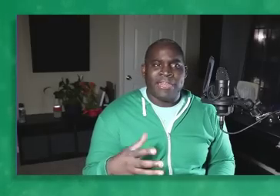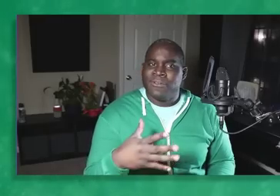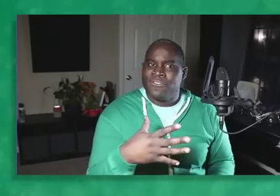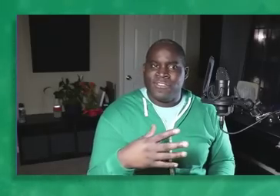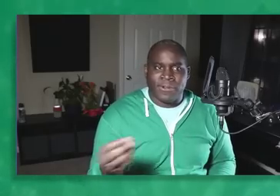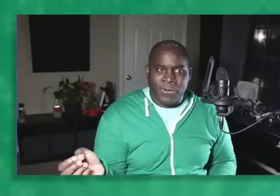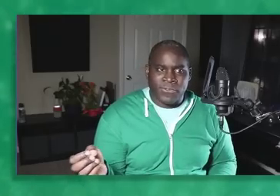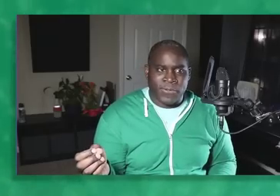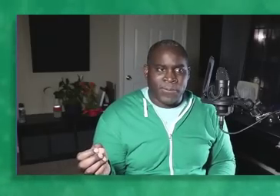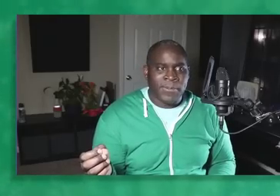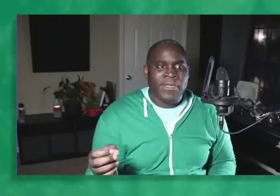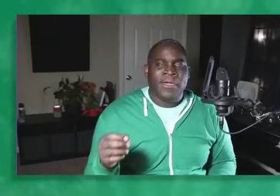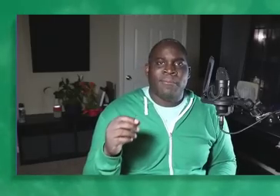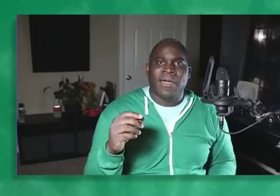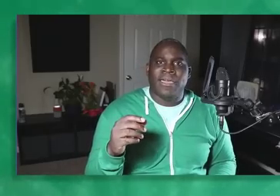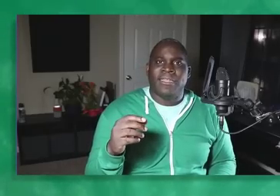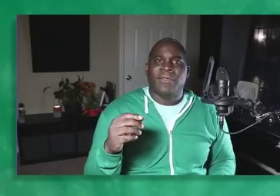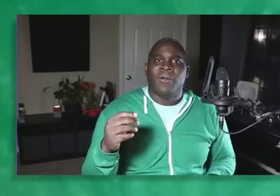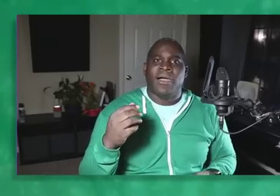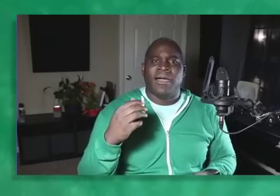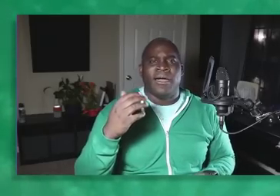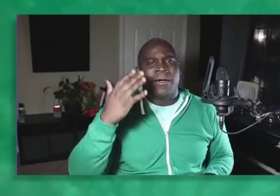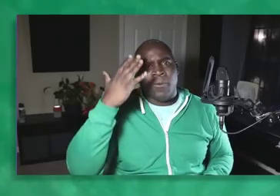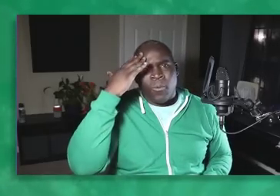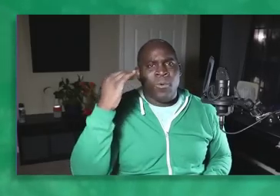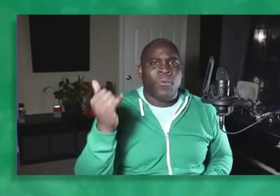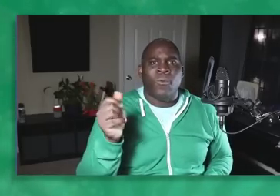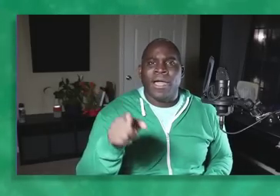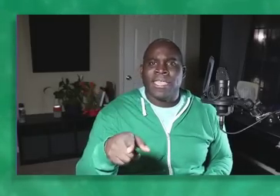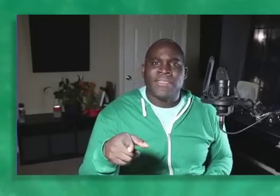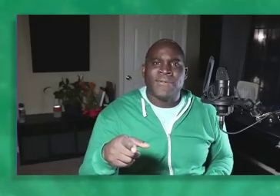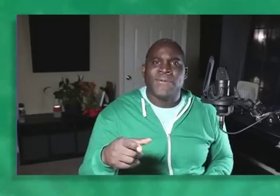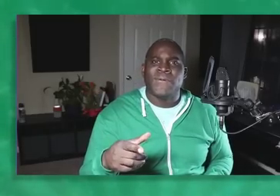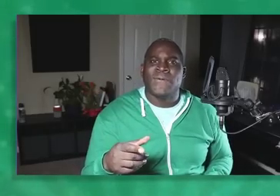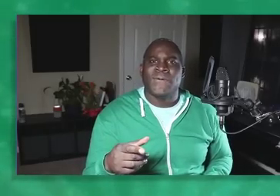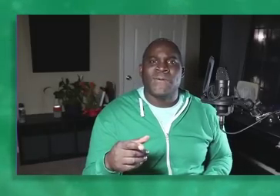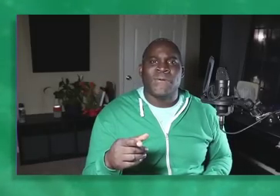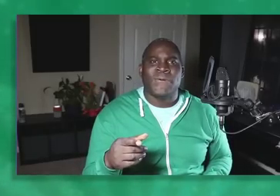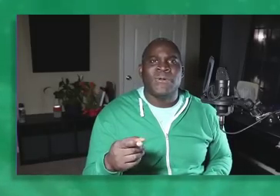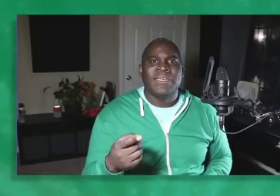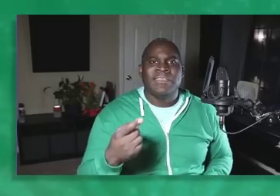And I don't know if she said also, but why you